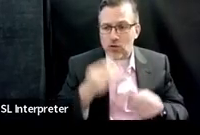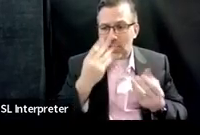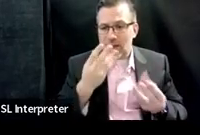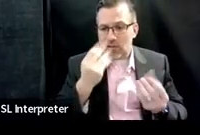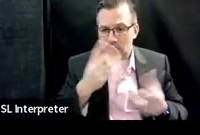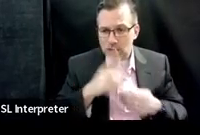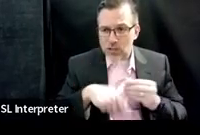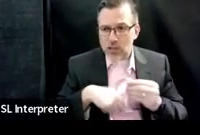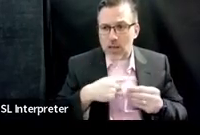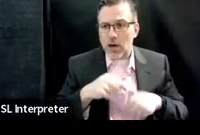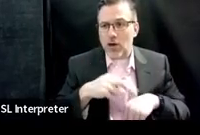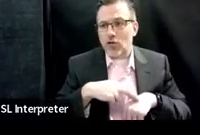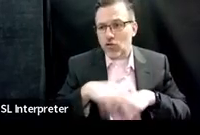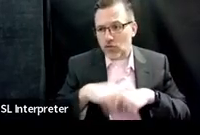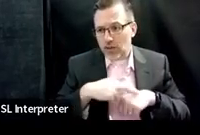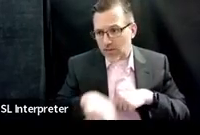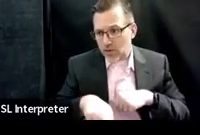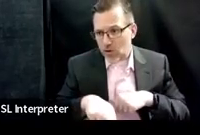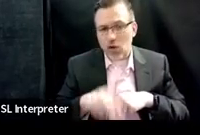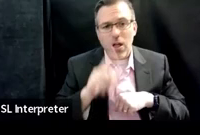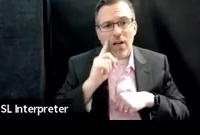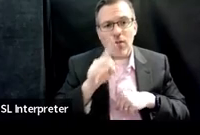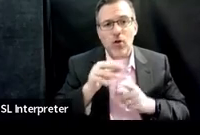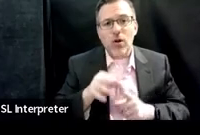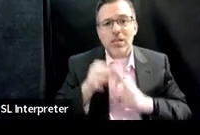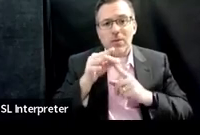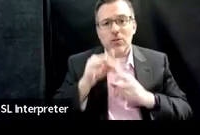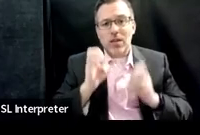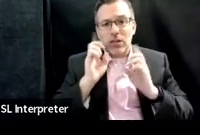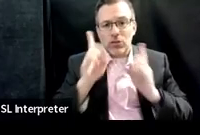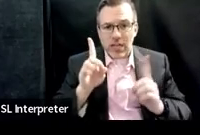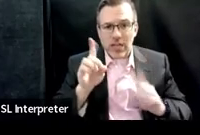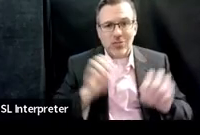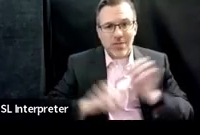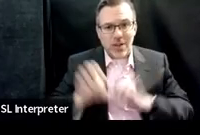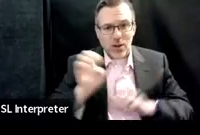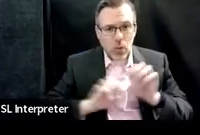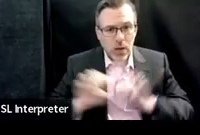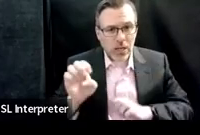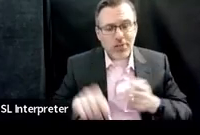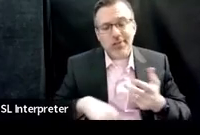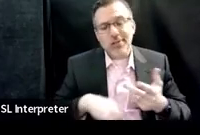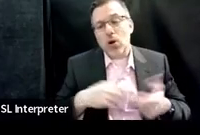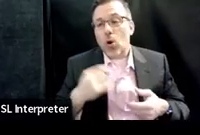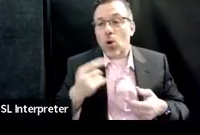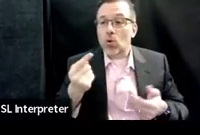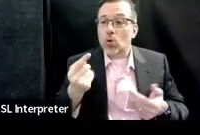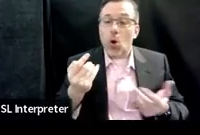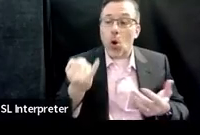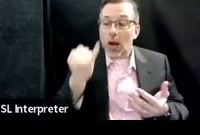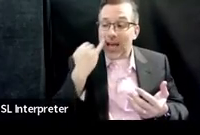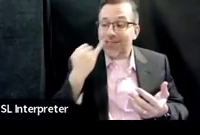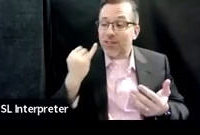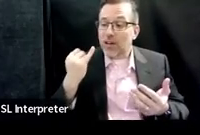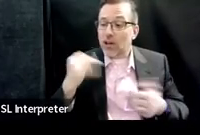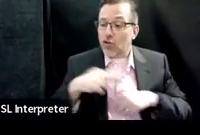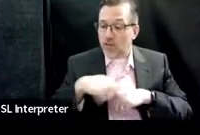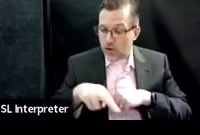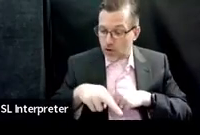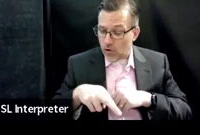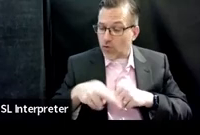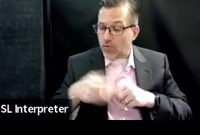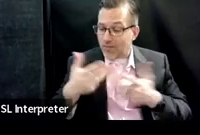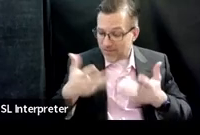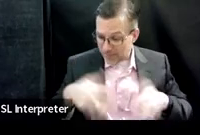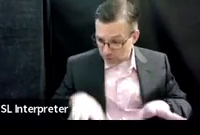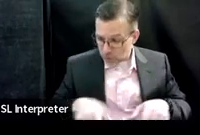the referral of a child for special ed evaluation, where you talk about you want to move forward with a referral. And you list out those